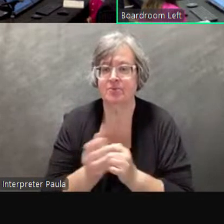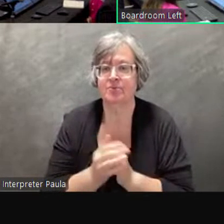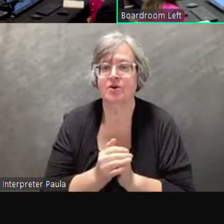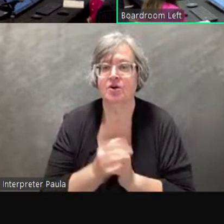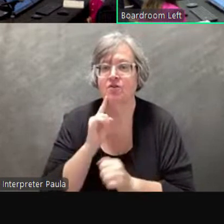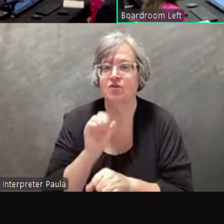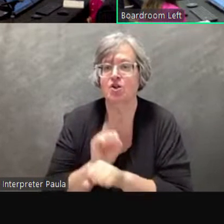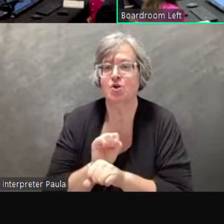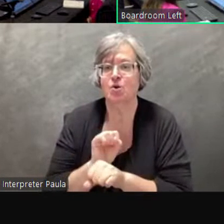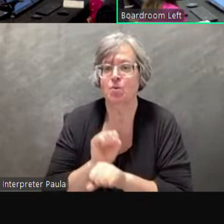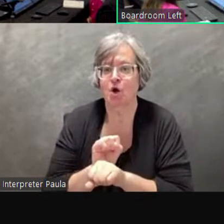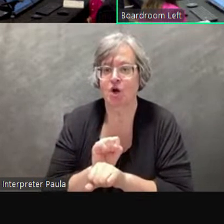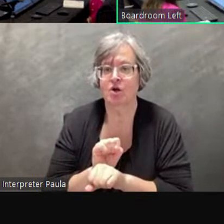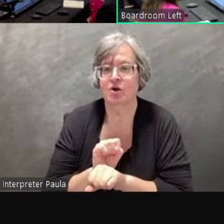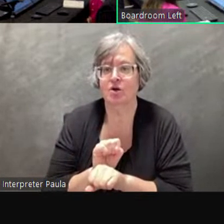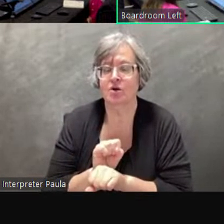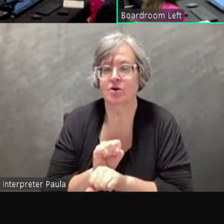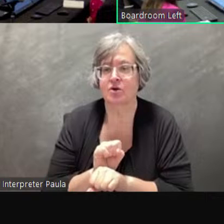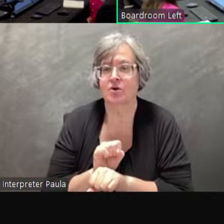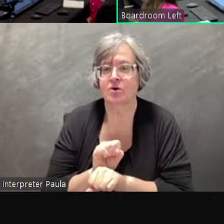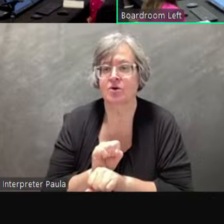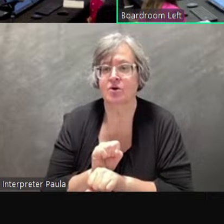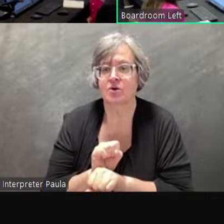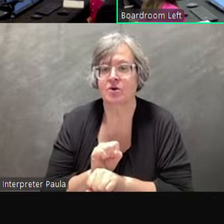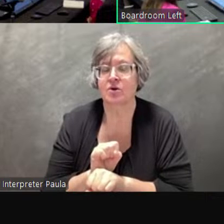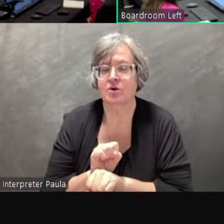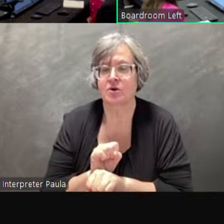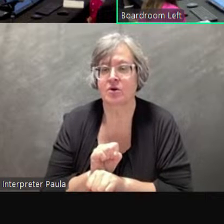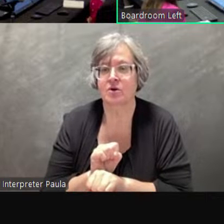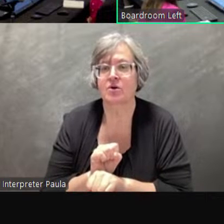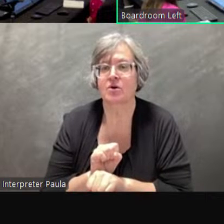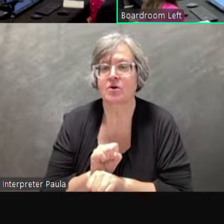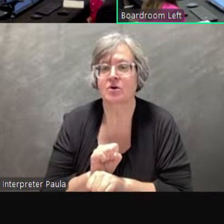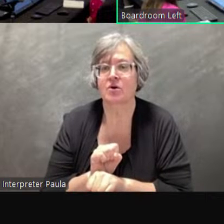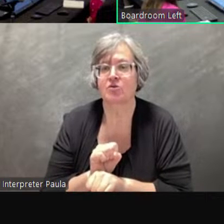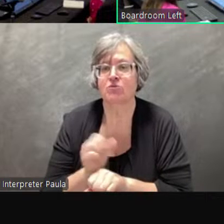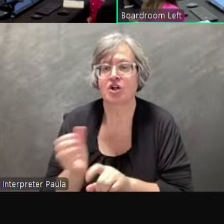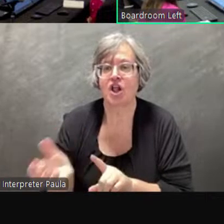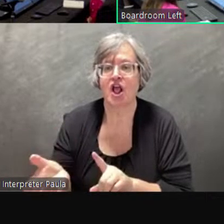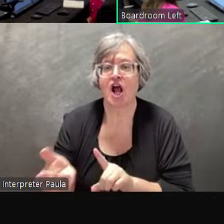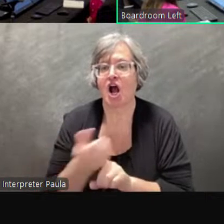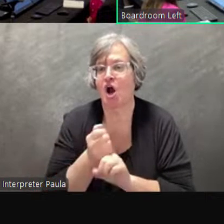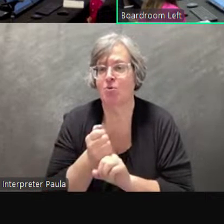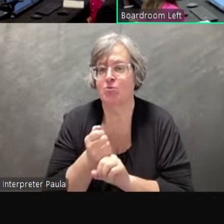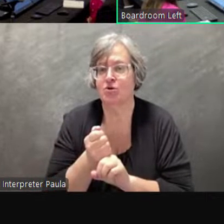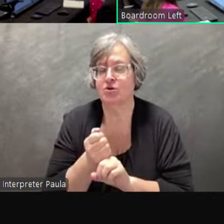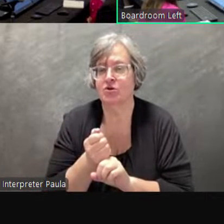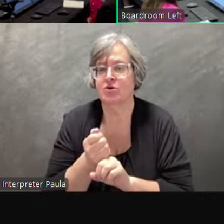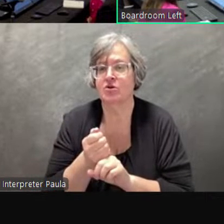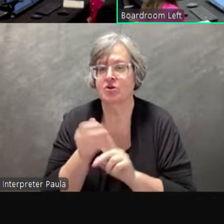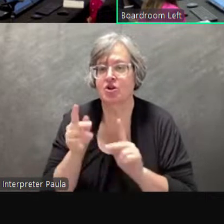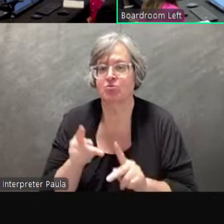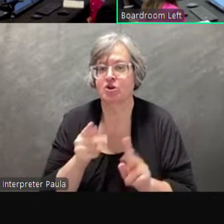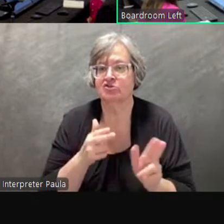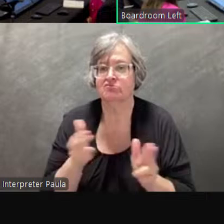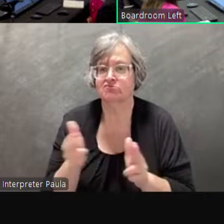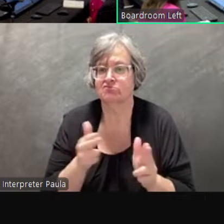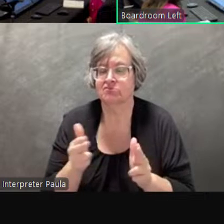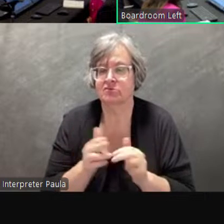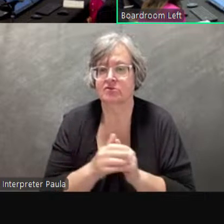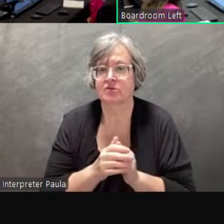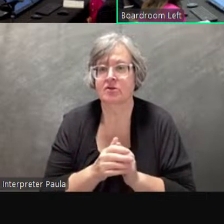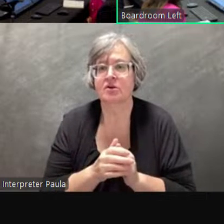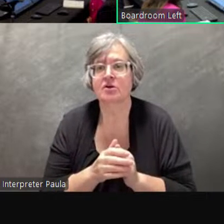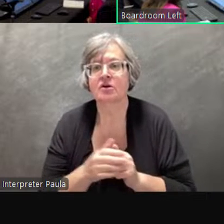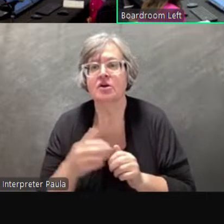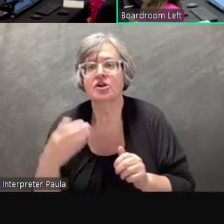work that went into apprehending the persons who committed this heinous crime. Excuse me,